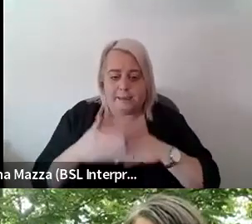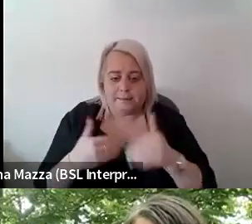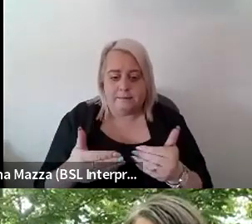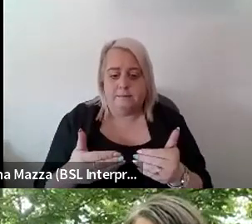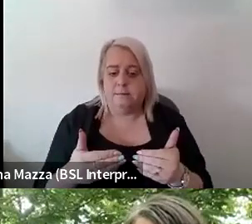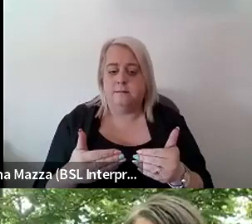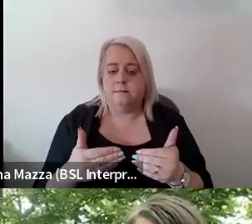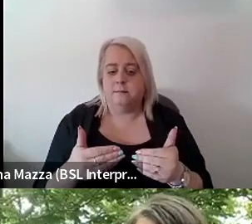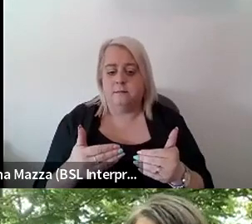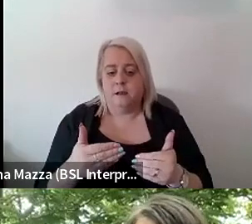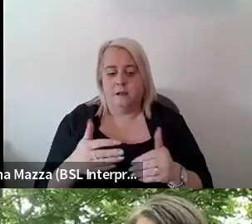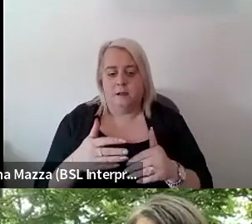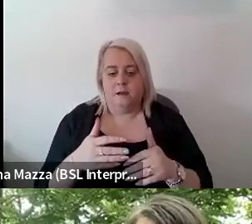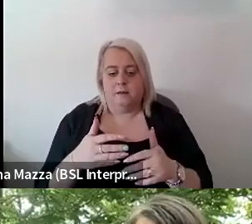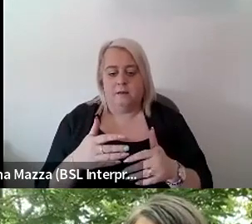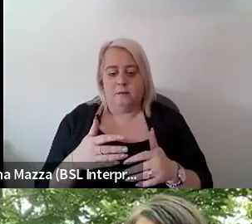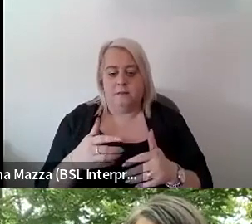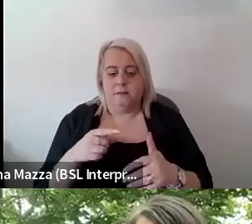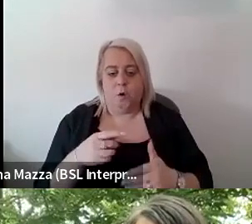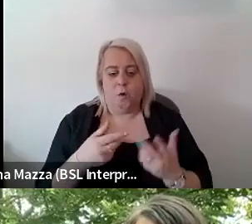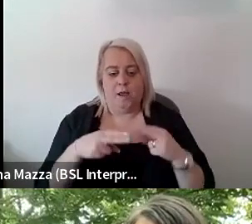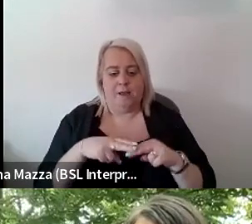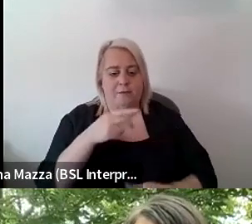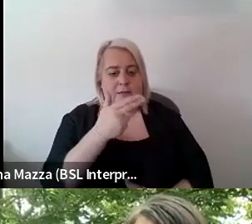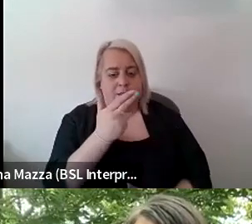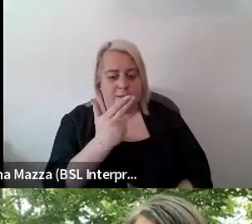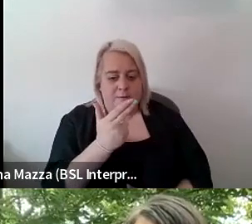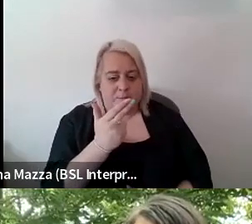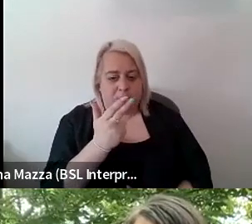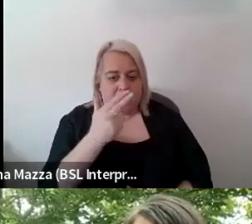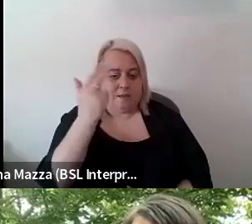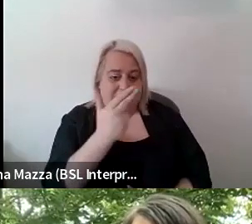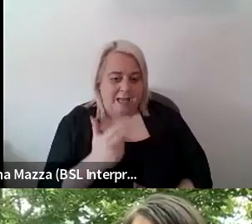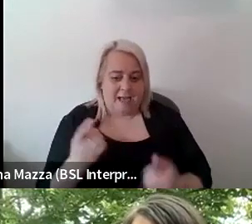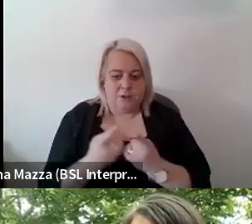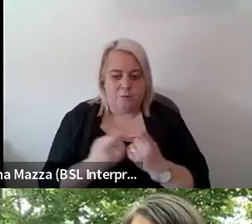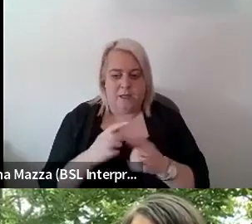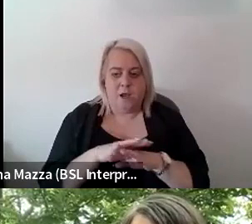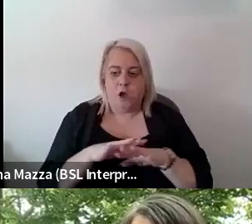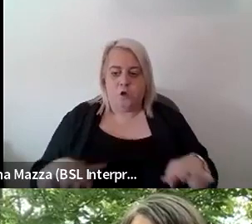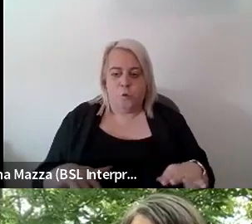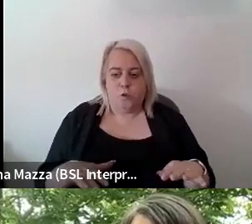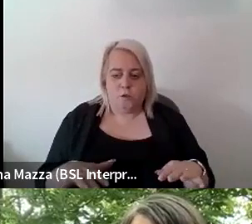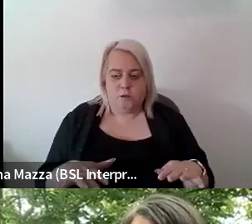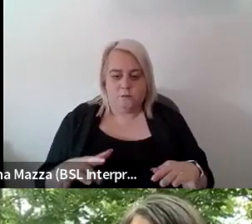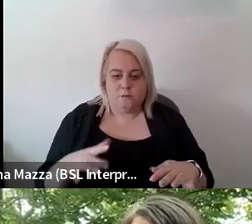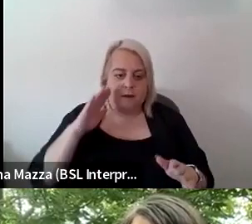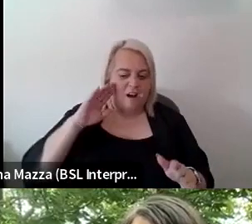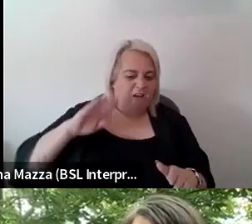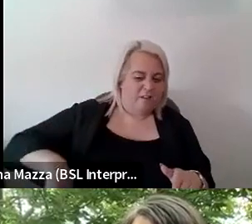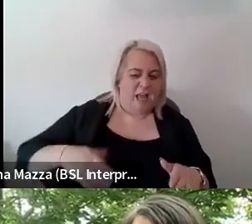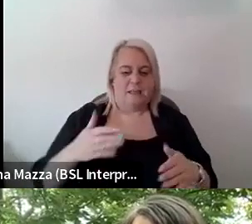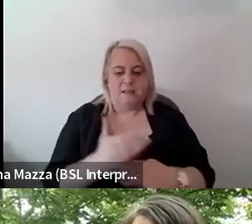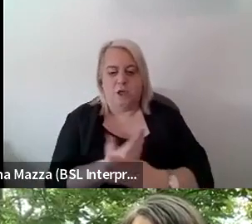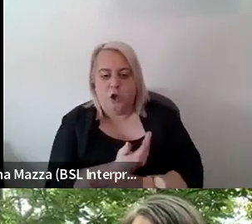you wouldn't design something with potentially compromising on security or compromising on, I don't know, GDPR, you know, protection,